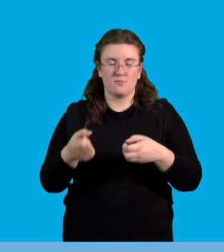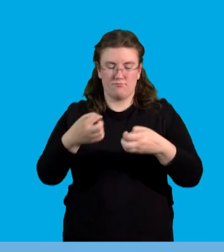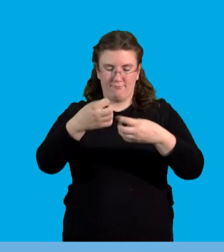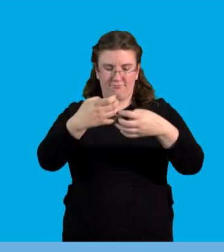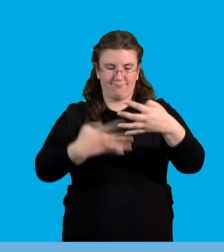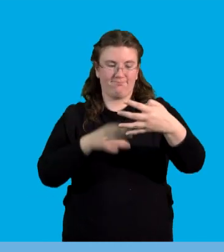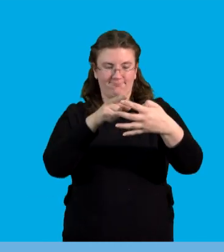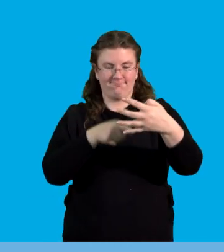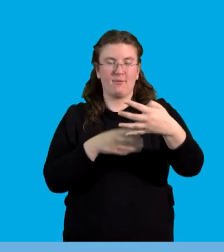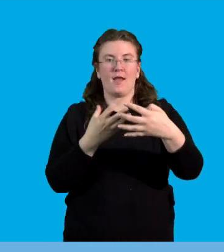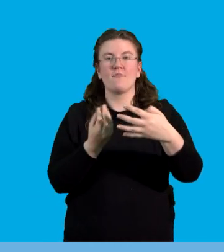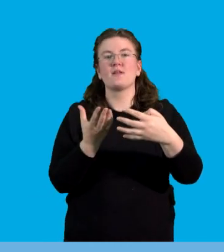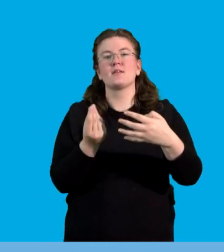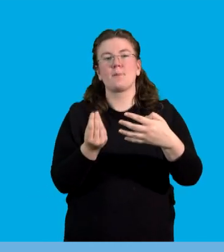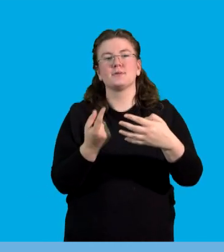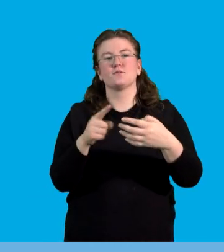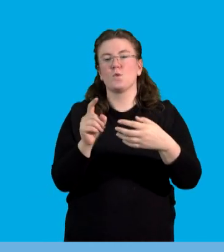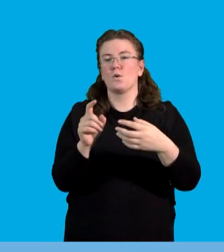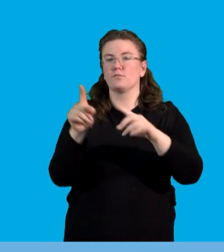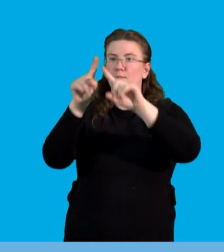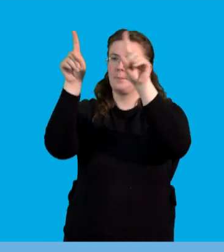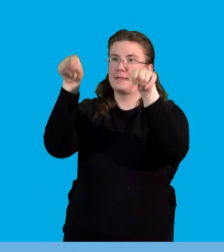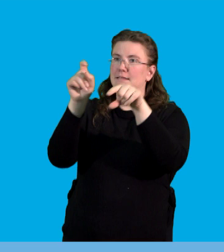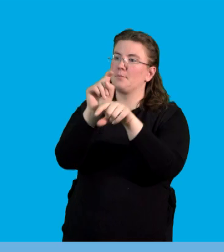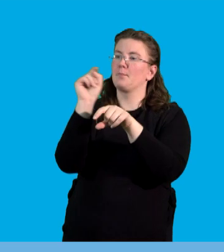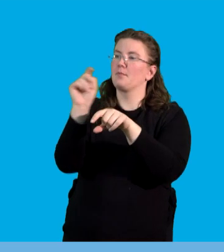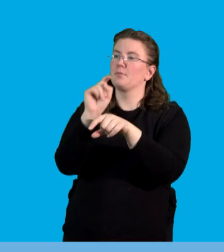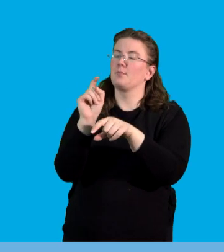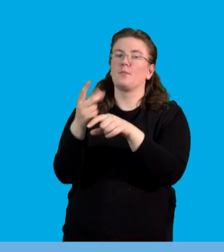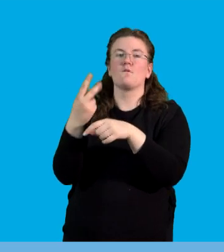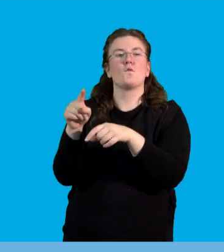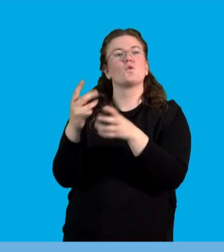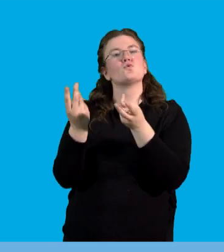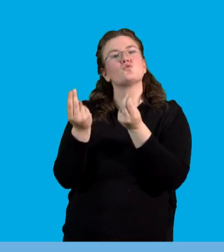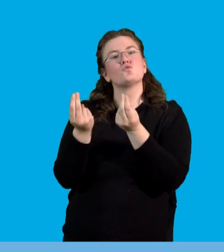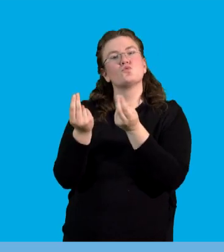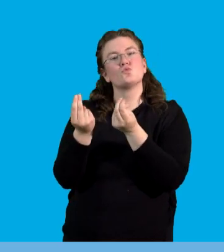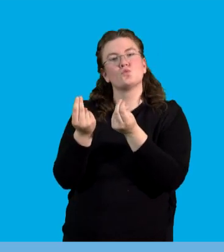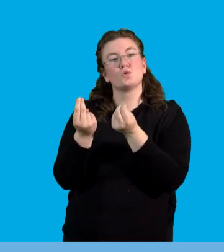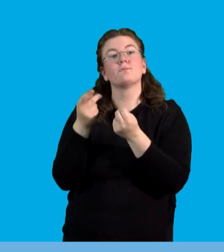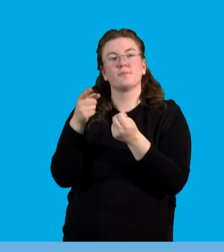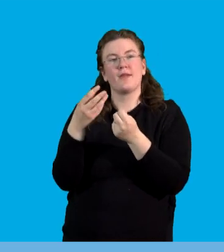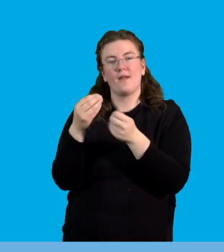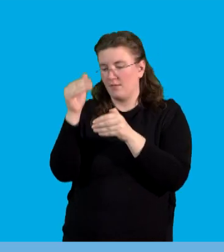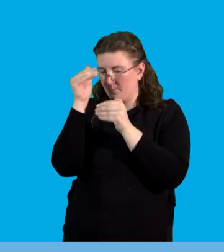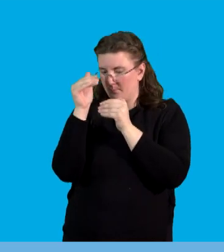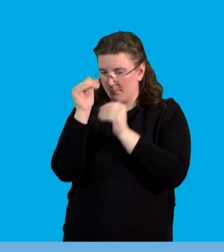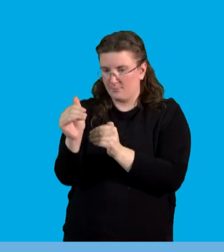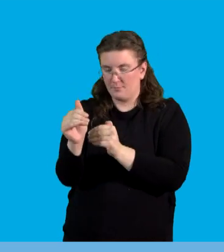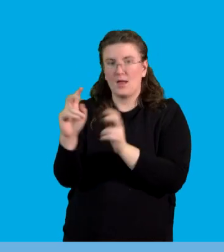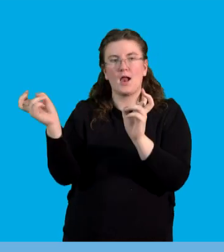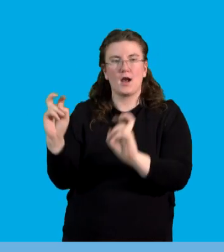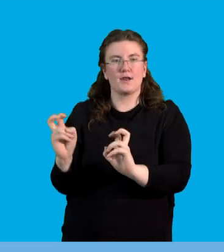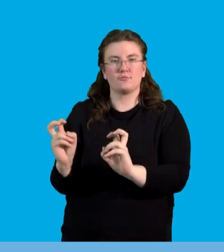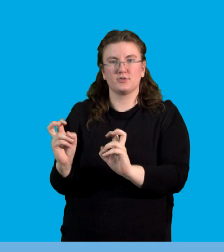the meter to load the new credit. So these units that you are punching into the meter, they are fixed quantities